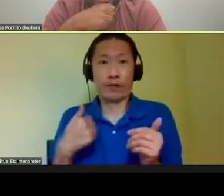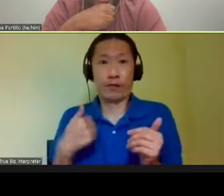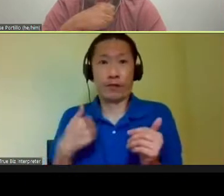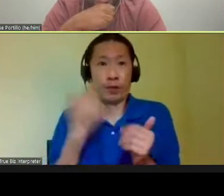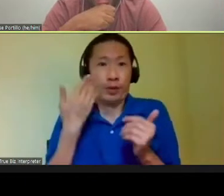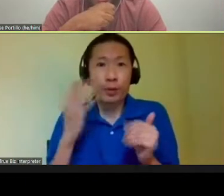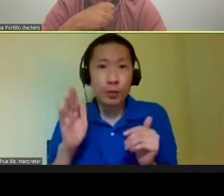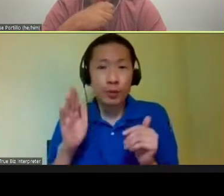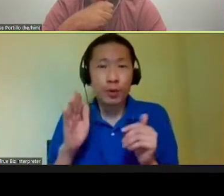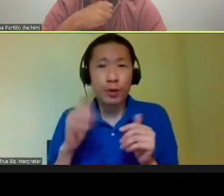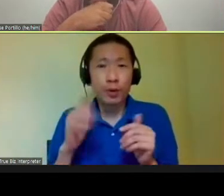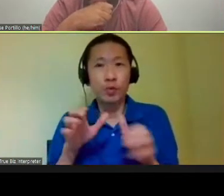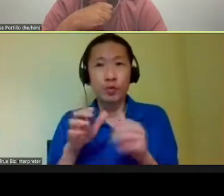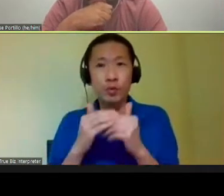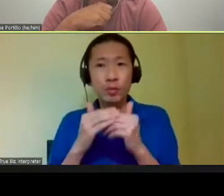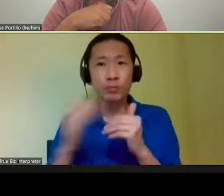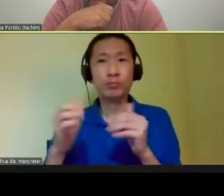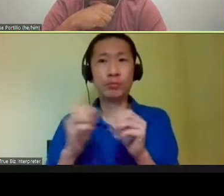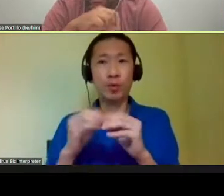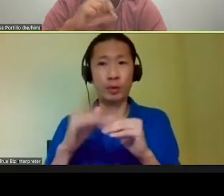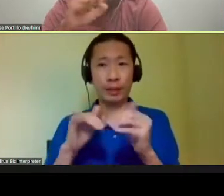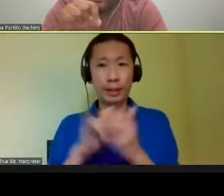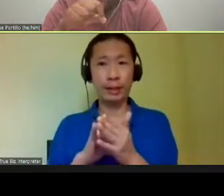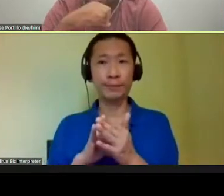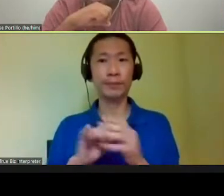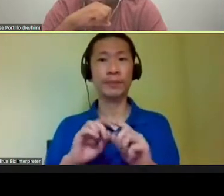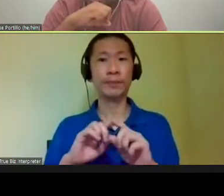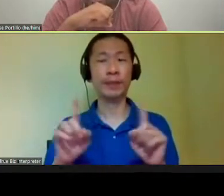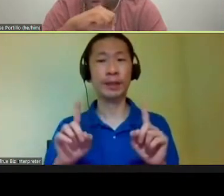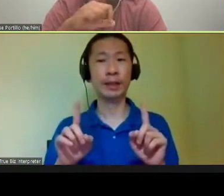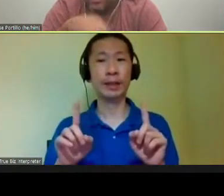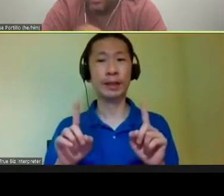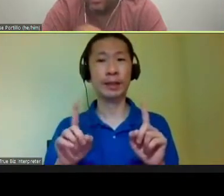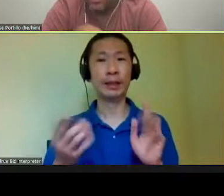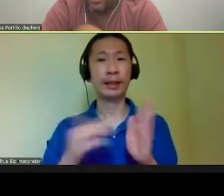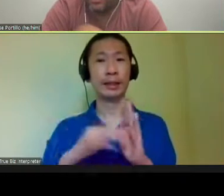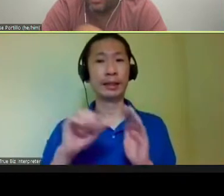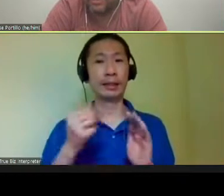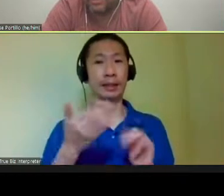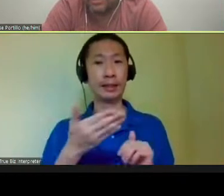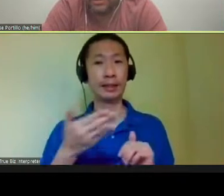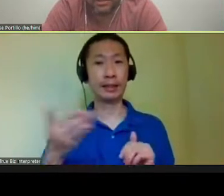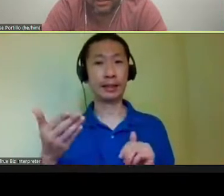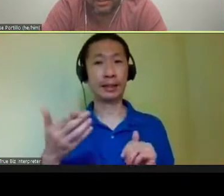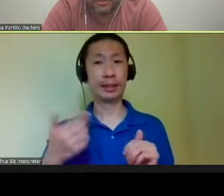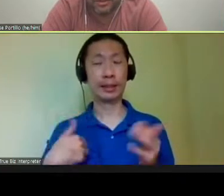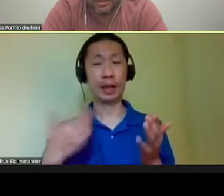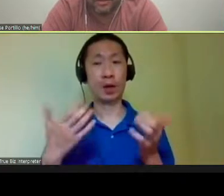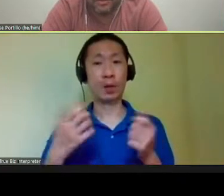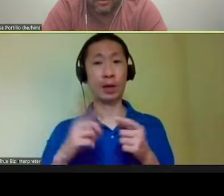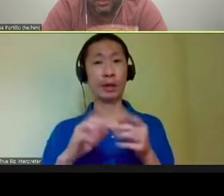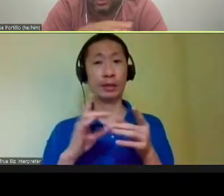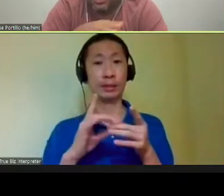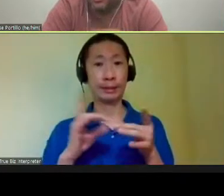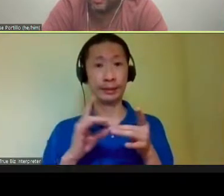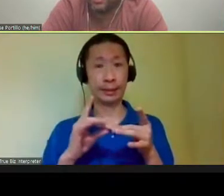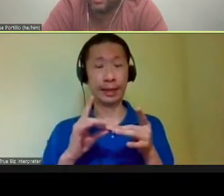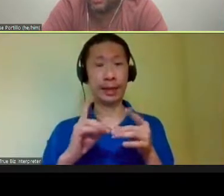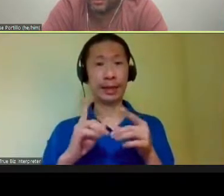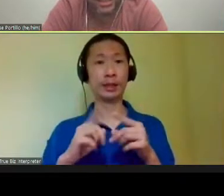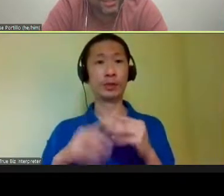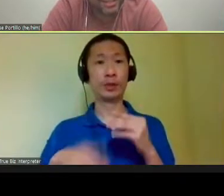if we don't go beyond that. But then the other thing I wanted to sort of say to sort of build on